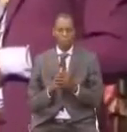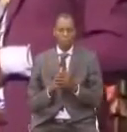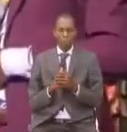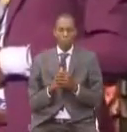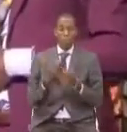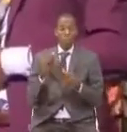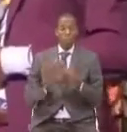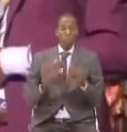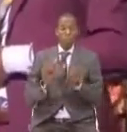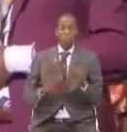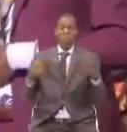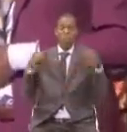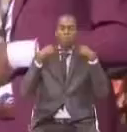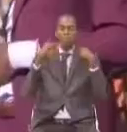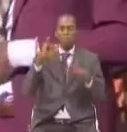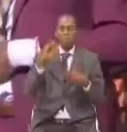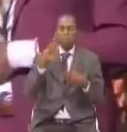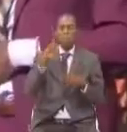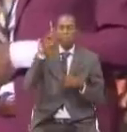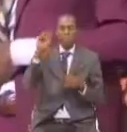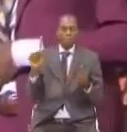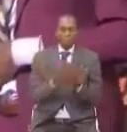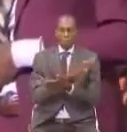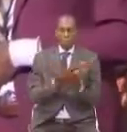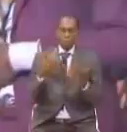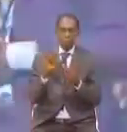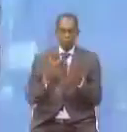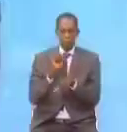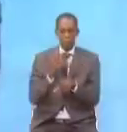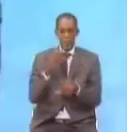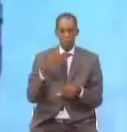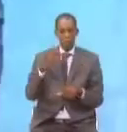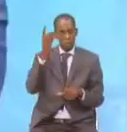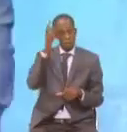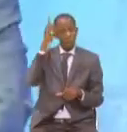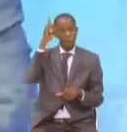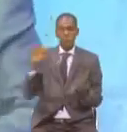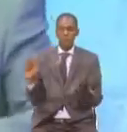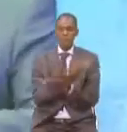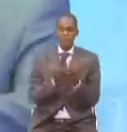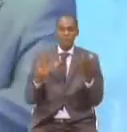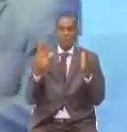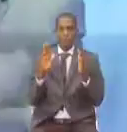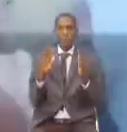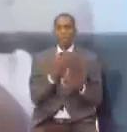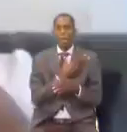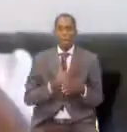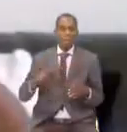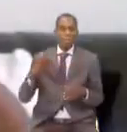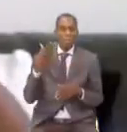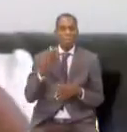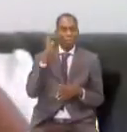Every yoke you destroy, every work of the devil you destroy, and there will be